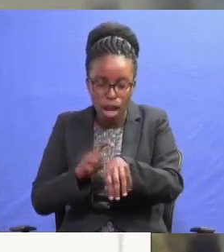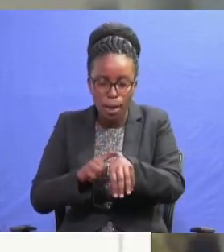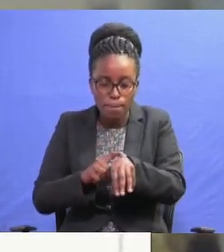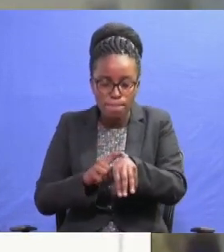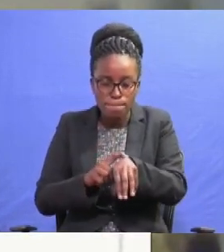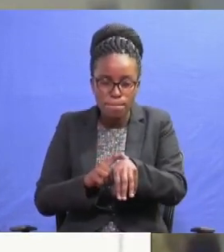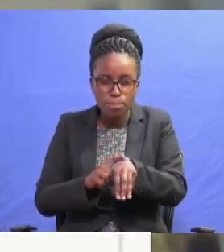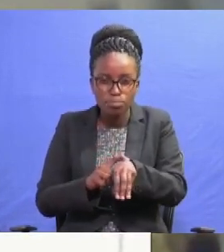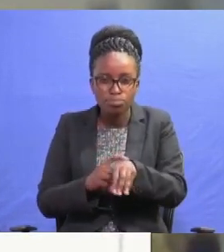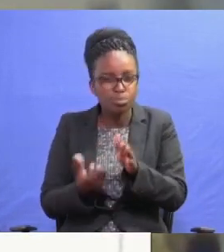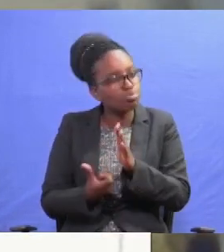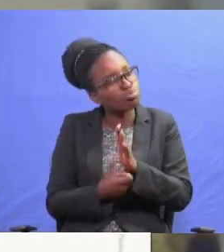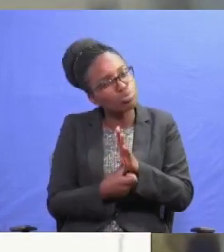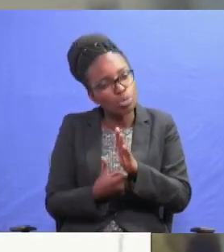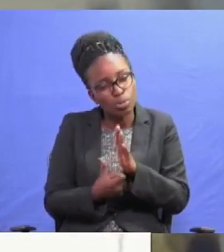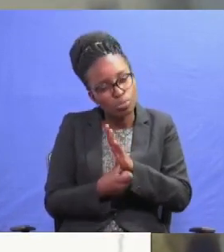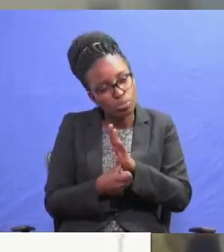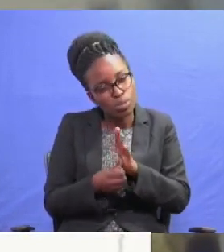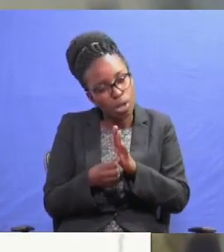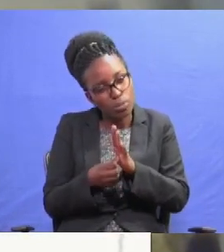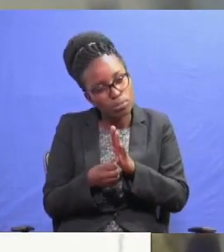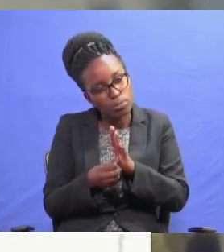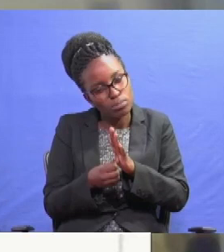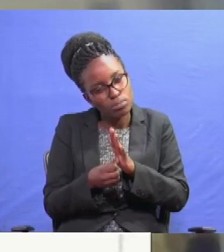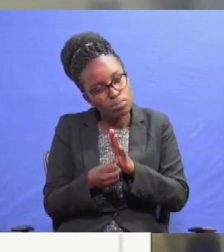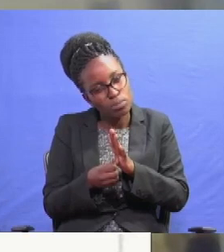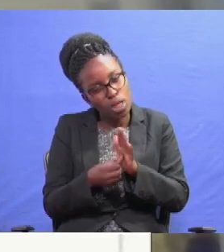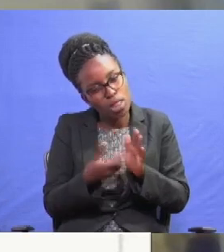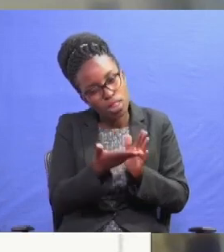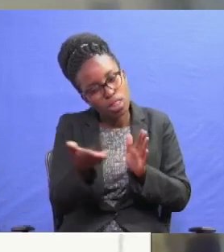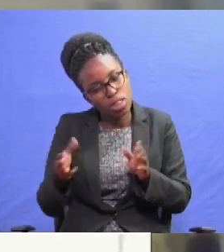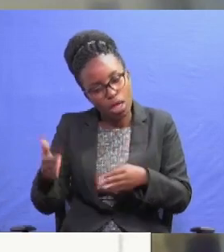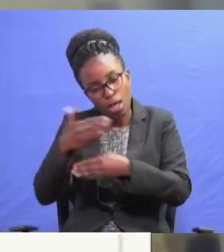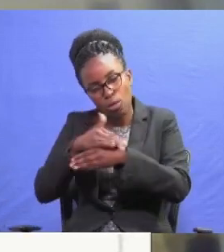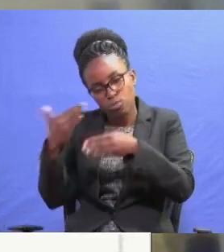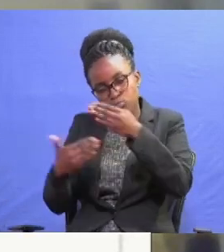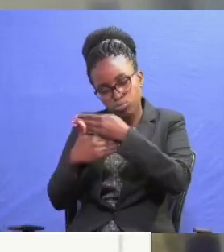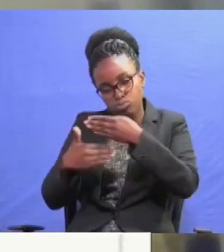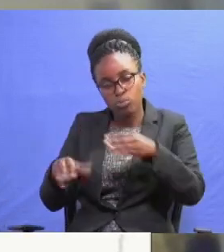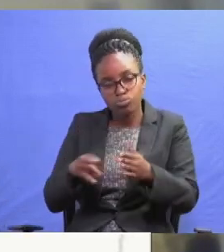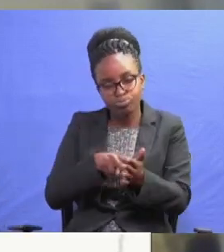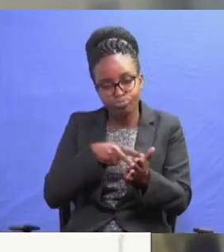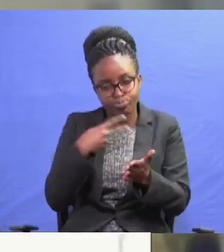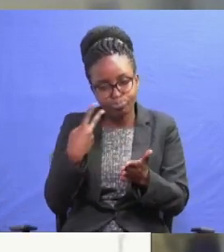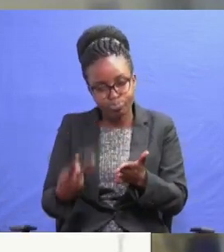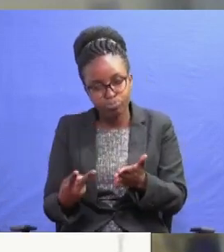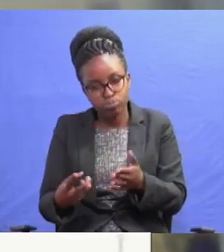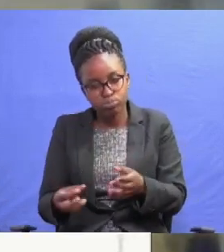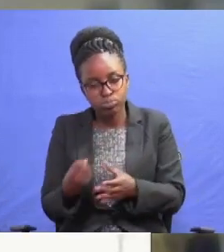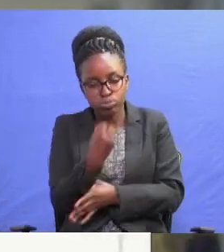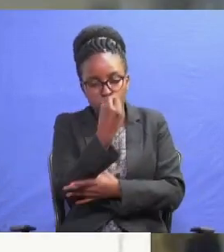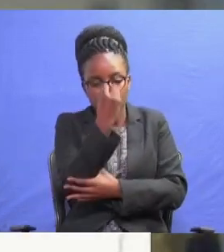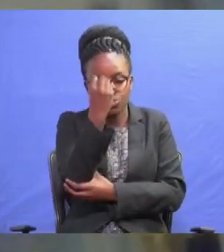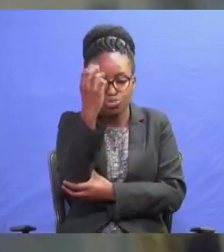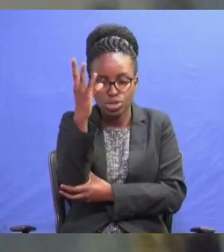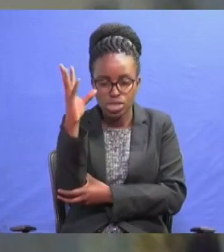undermine the barrier. And the undermining of the barrier will cause the barrier to collapse. And that's why we see trees or